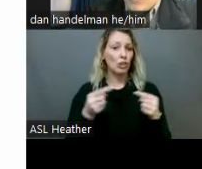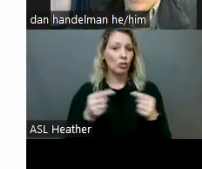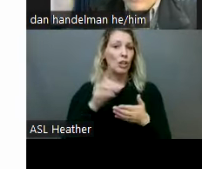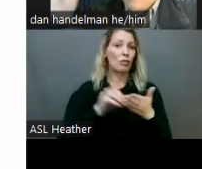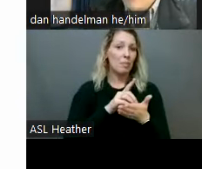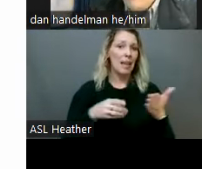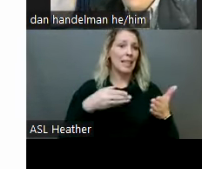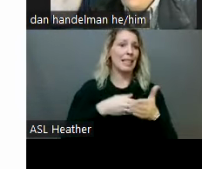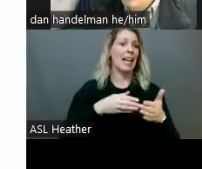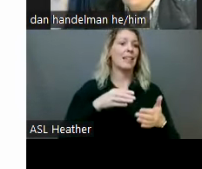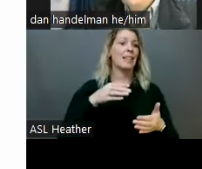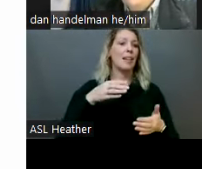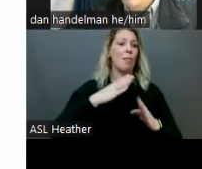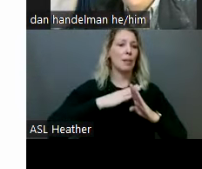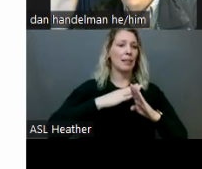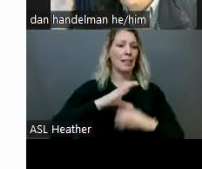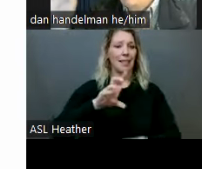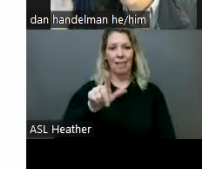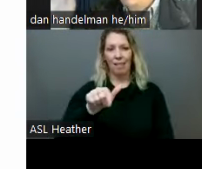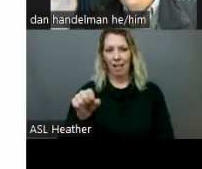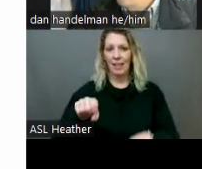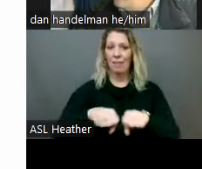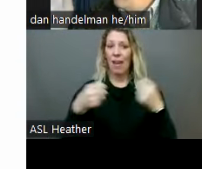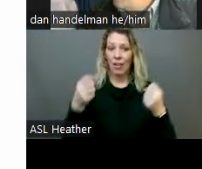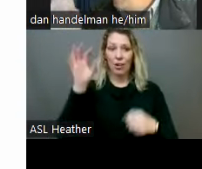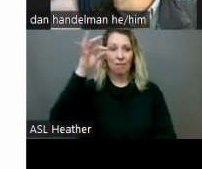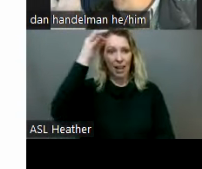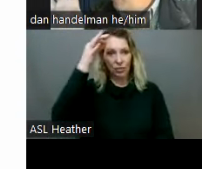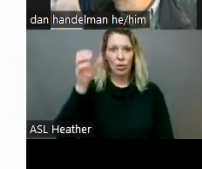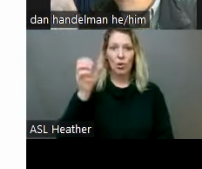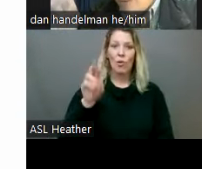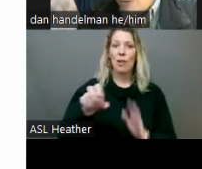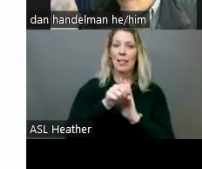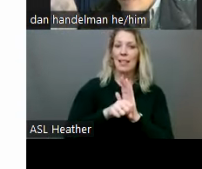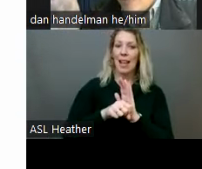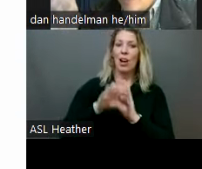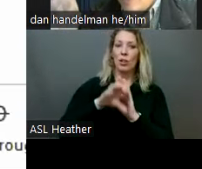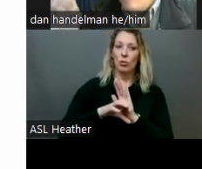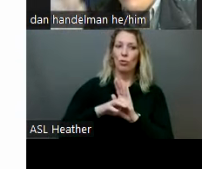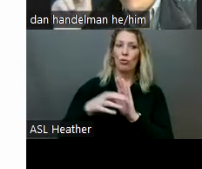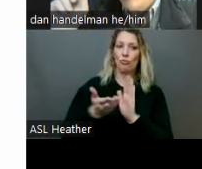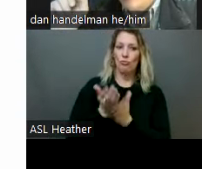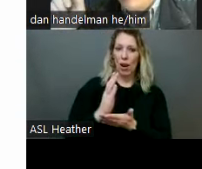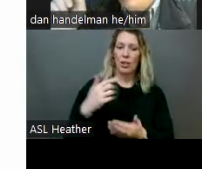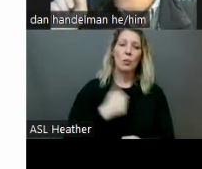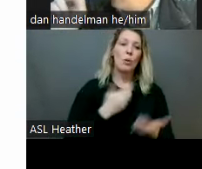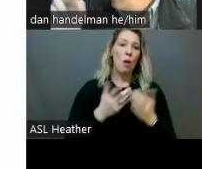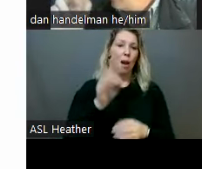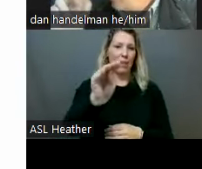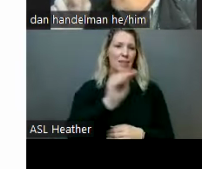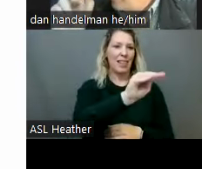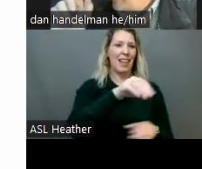from the charter, except for that concept of effective and constructive custody. And for those of you who aren't familiar with that term, and we should probably put that in the